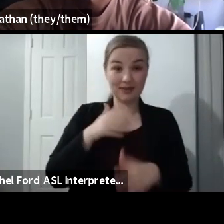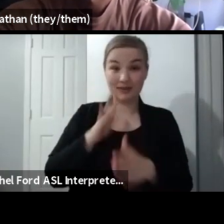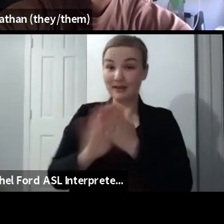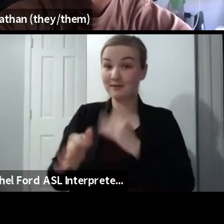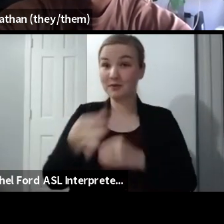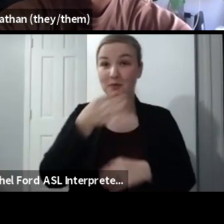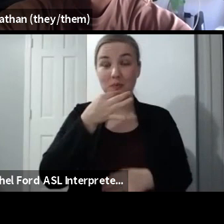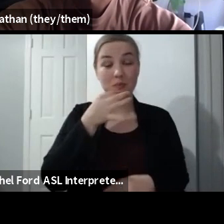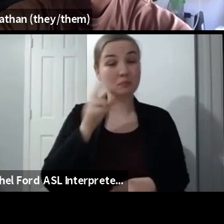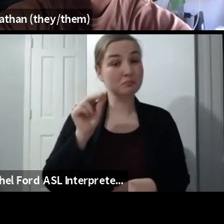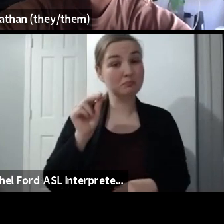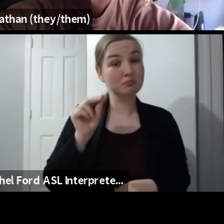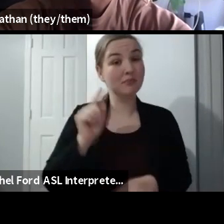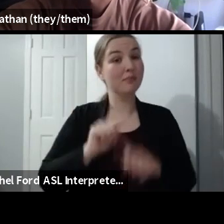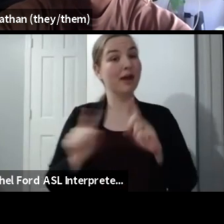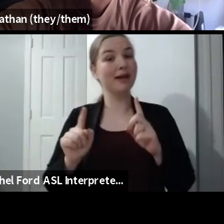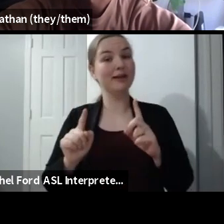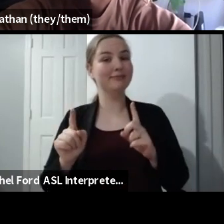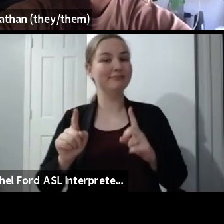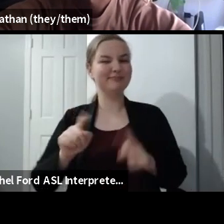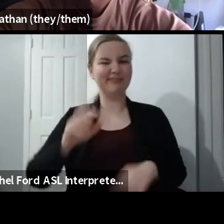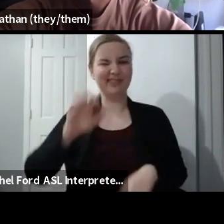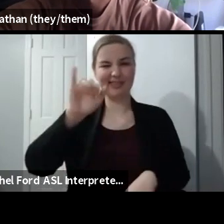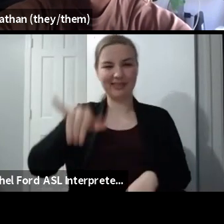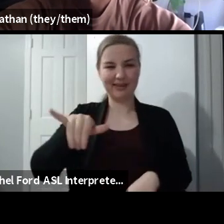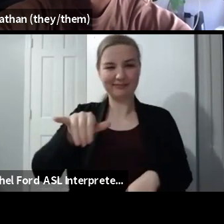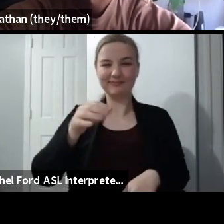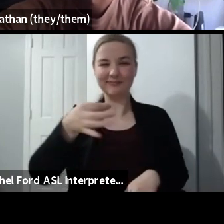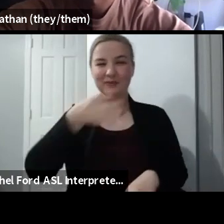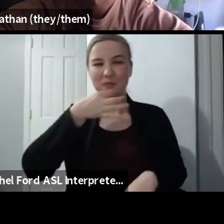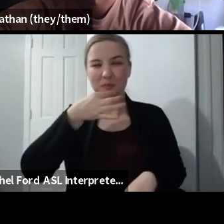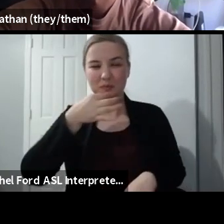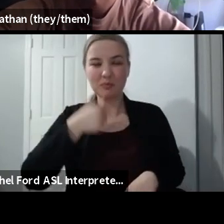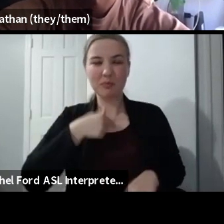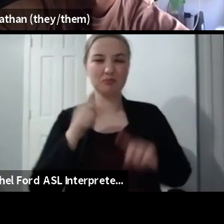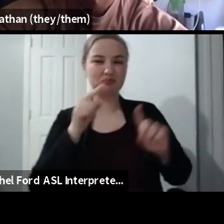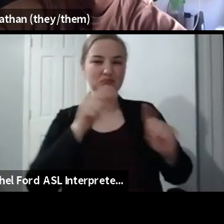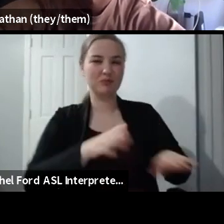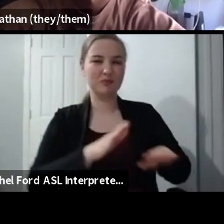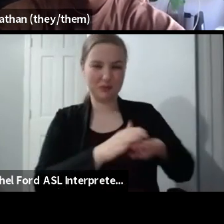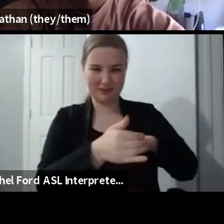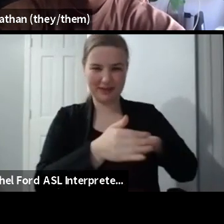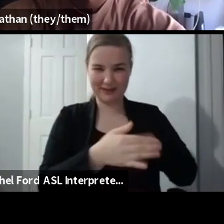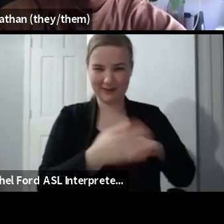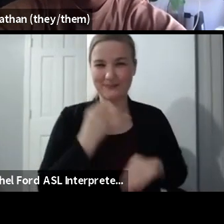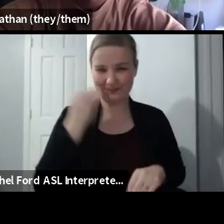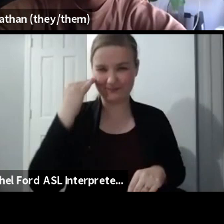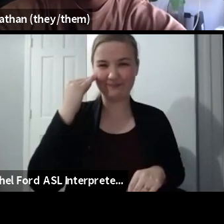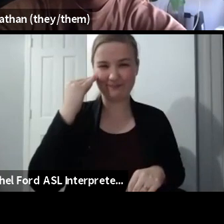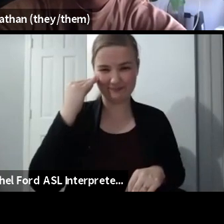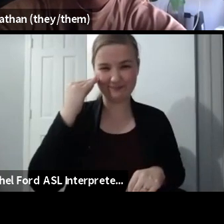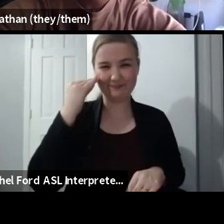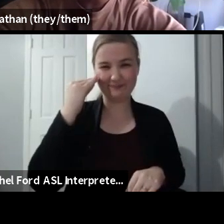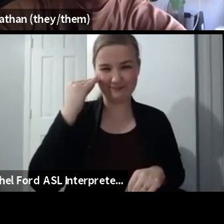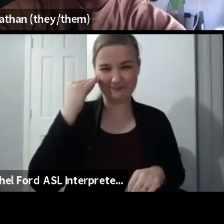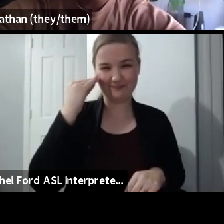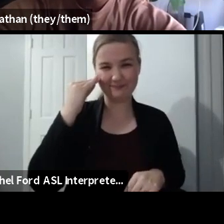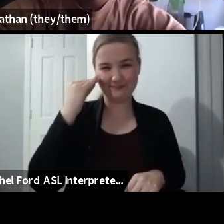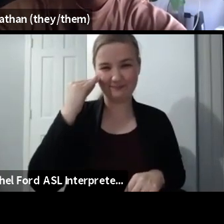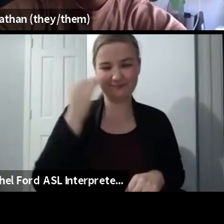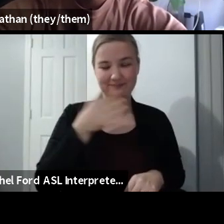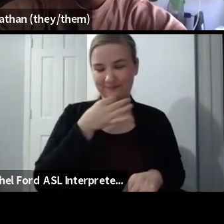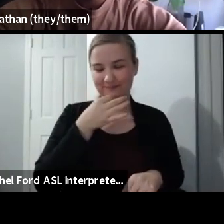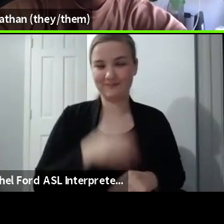I go anywhere, I'm going to Jamaica. I need to go home. So. Nice.